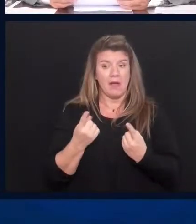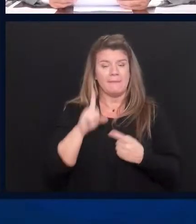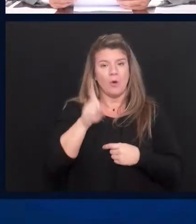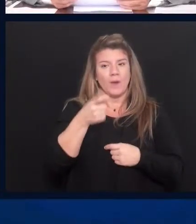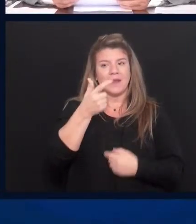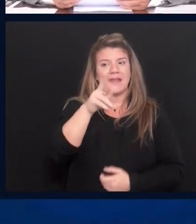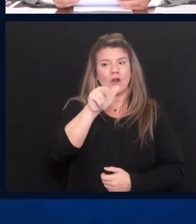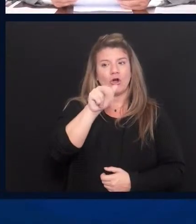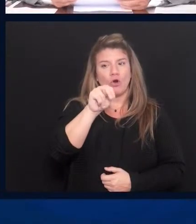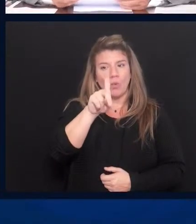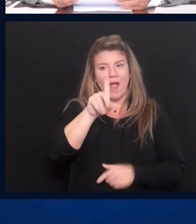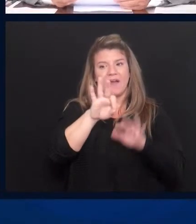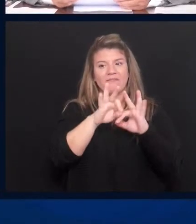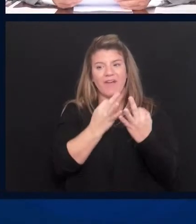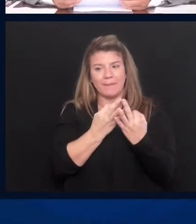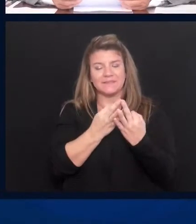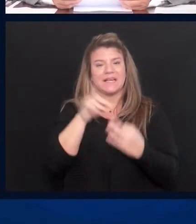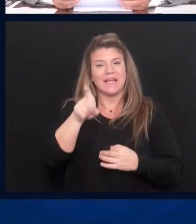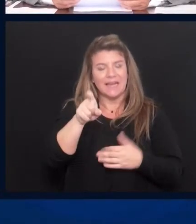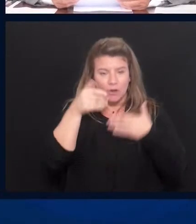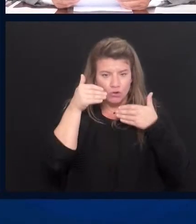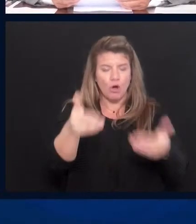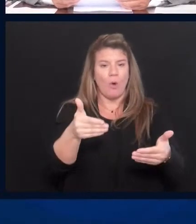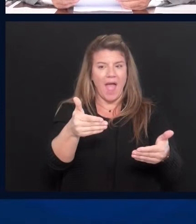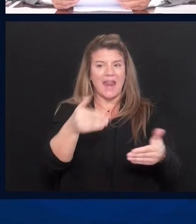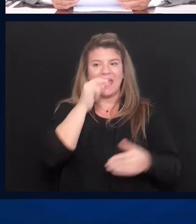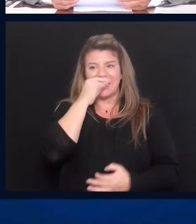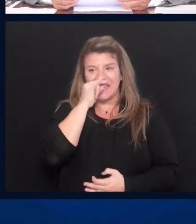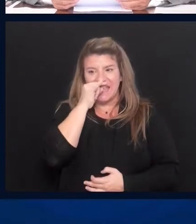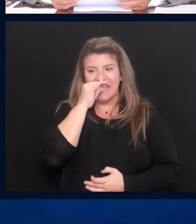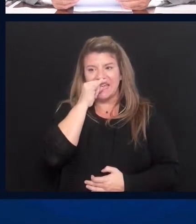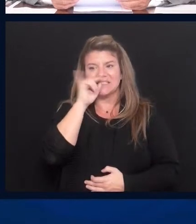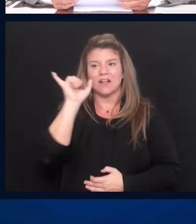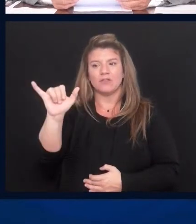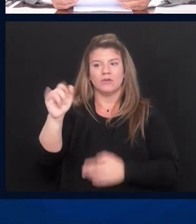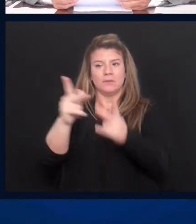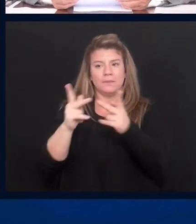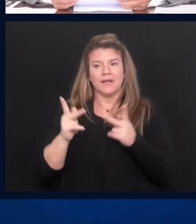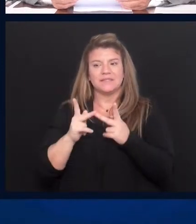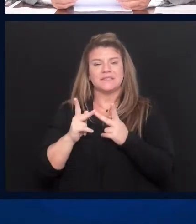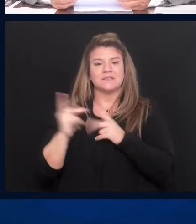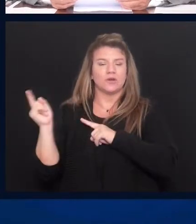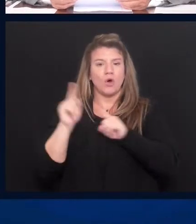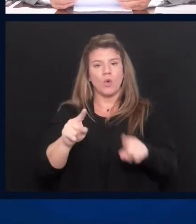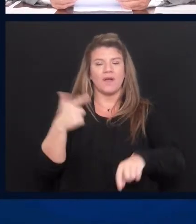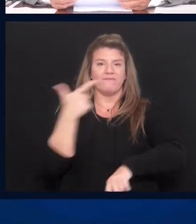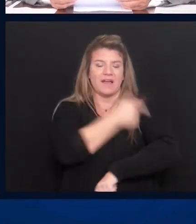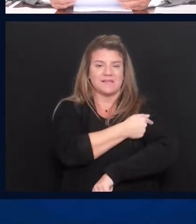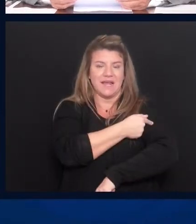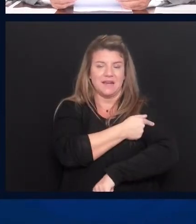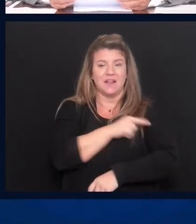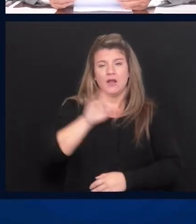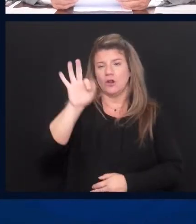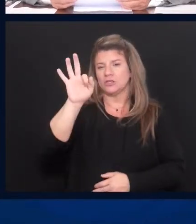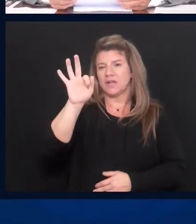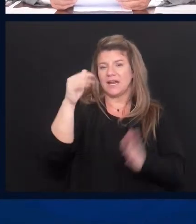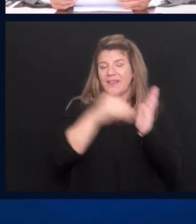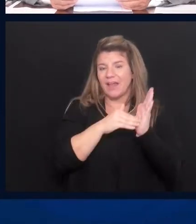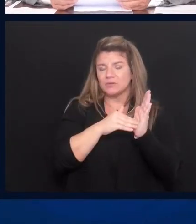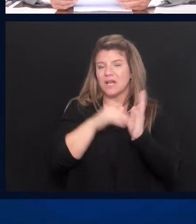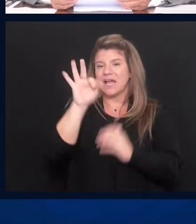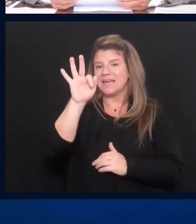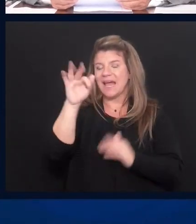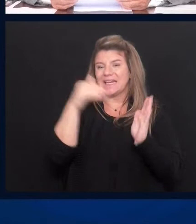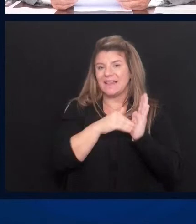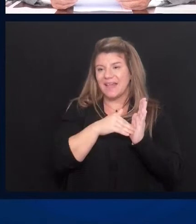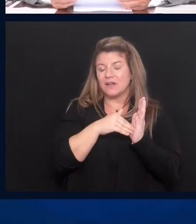grand families so badly to get the kids in those households and everything's vaccinated. There's 19,000. Of